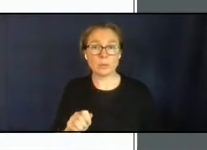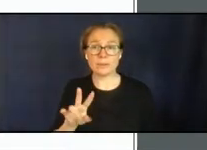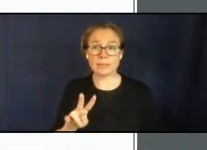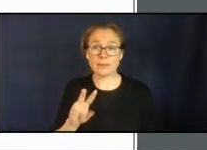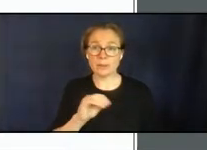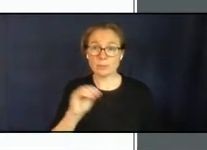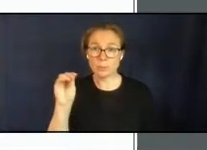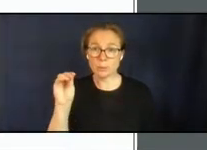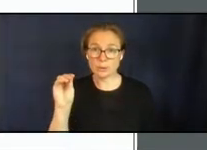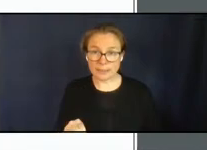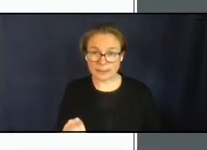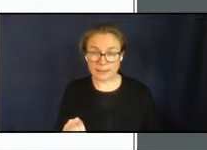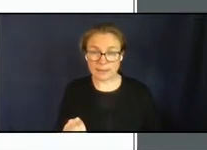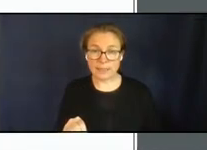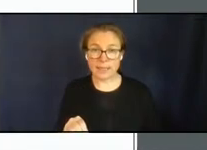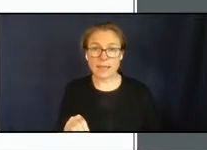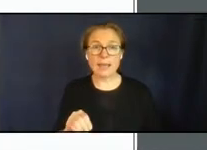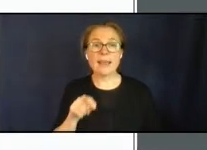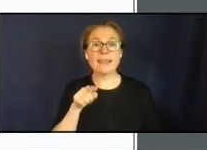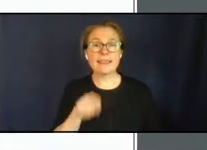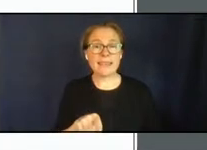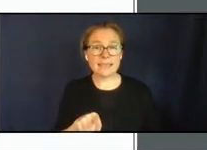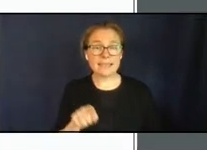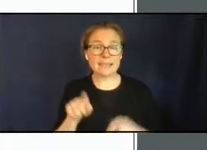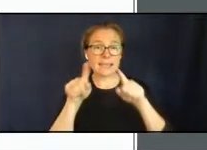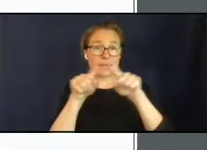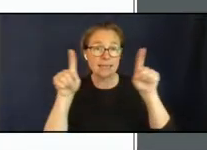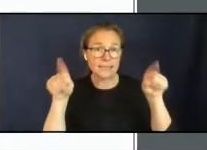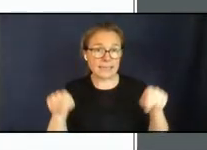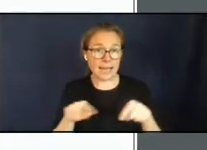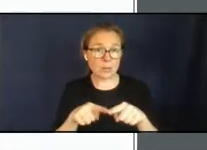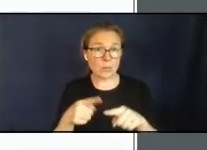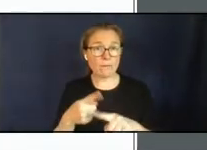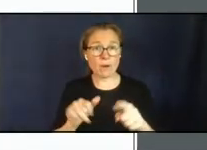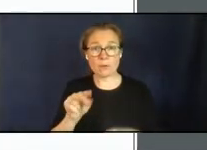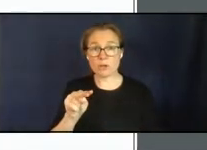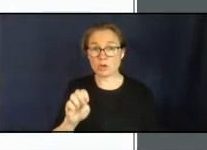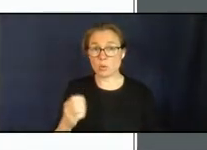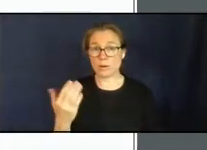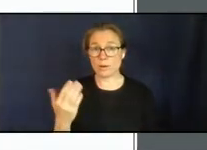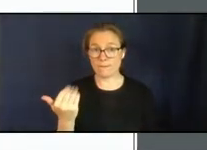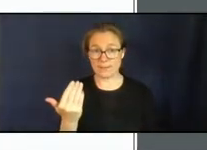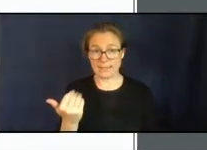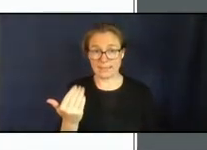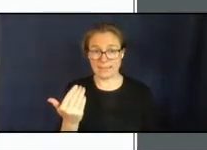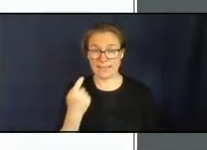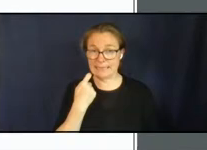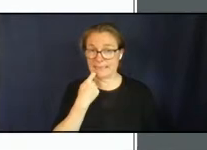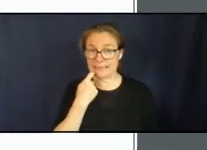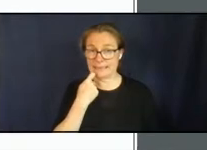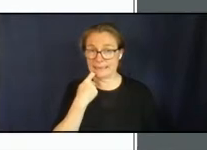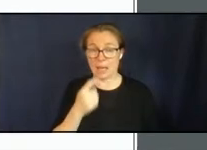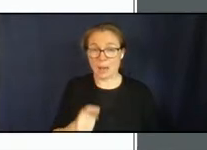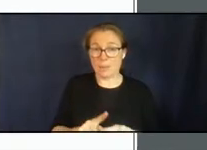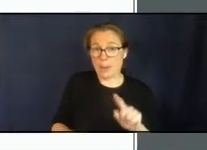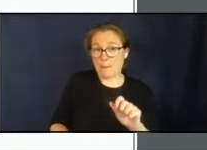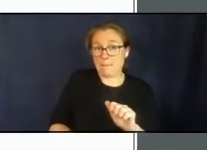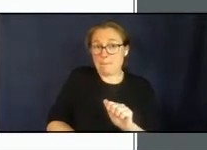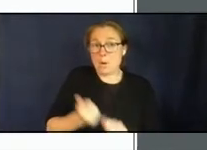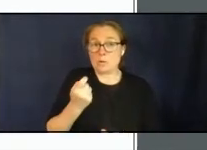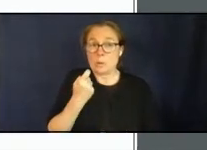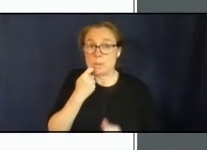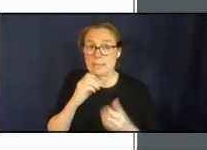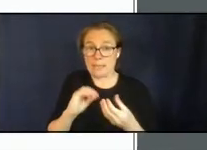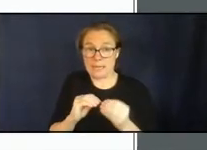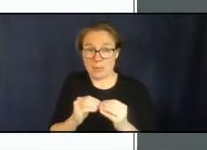This dashboard dates from June 15th. Our actual most recent numbers as of